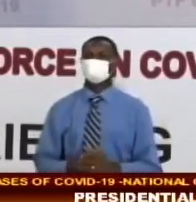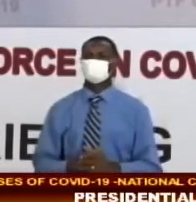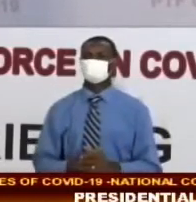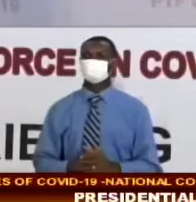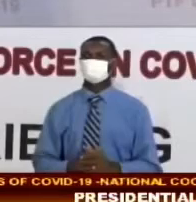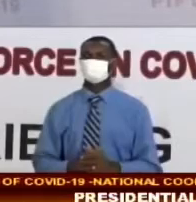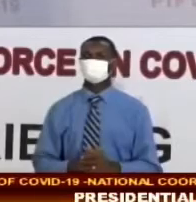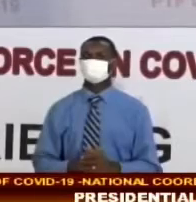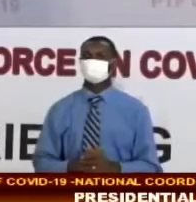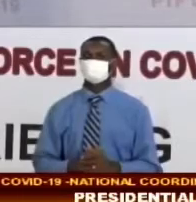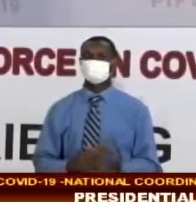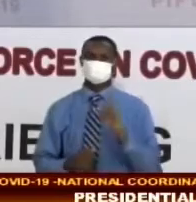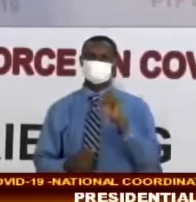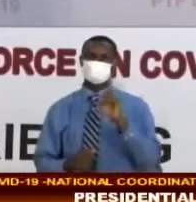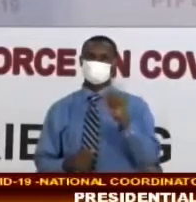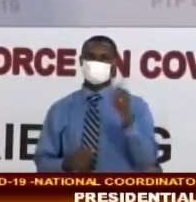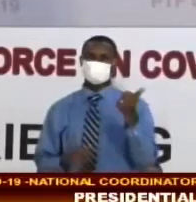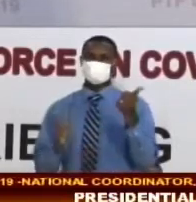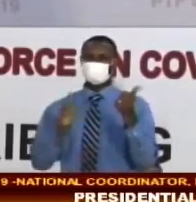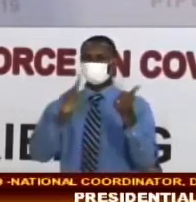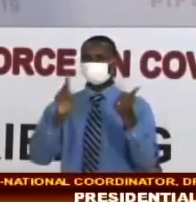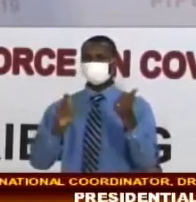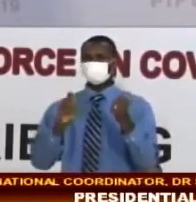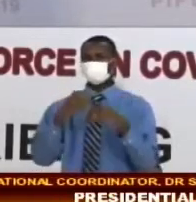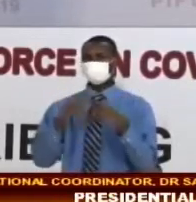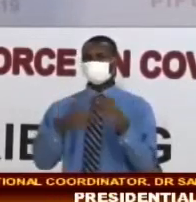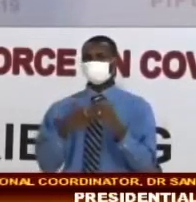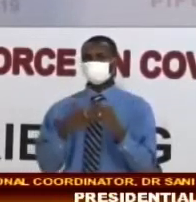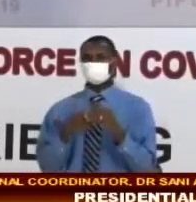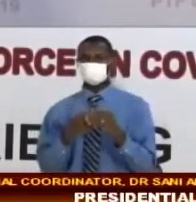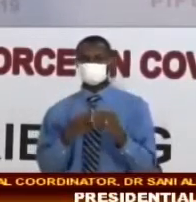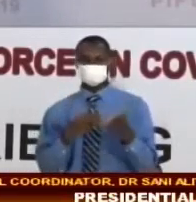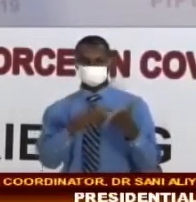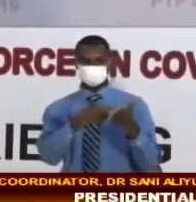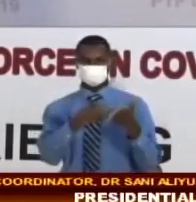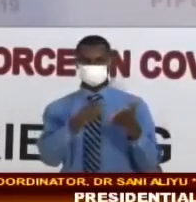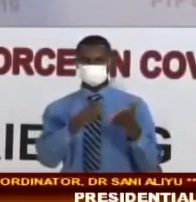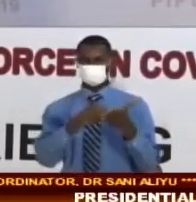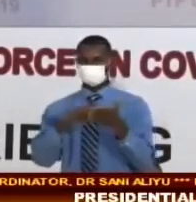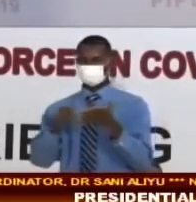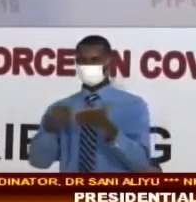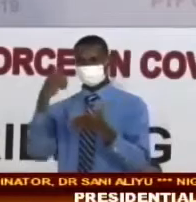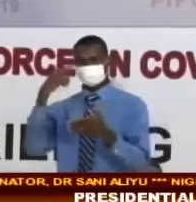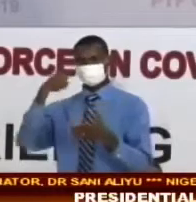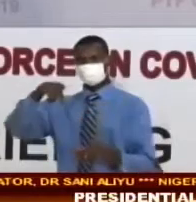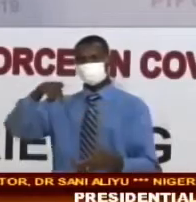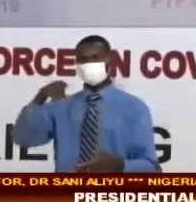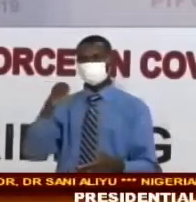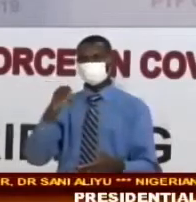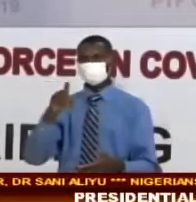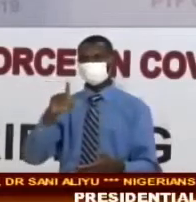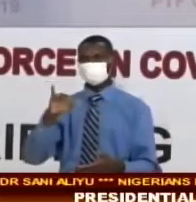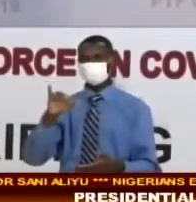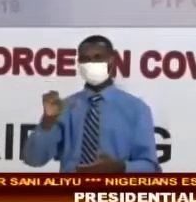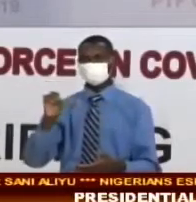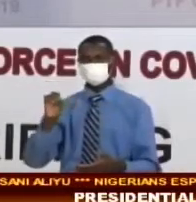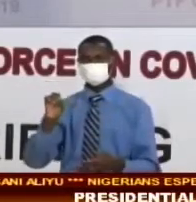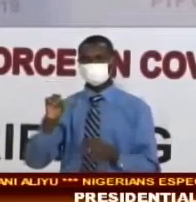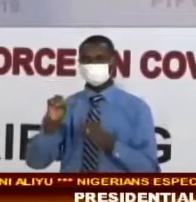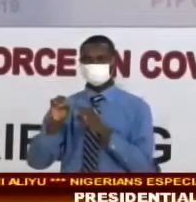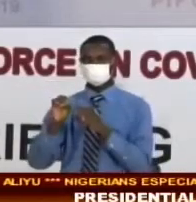Then there was a question regarding the certification on polio. Yes, the